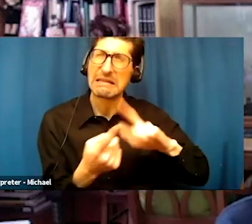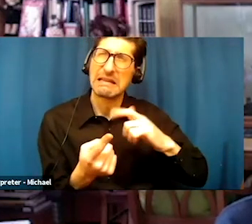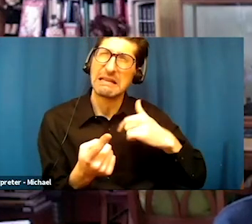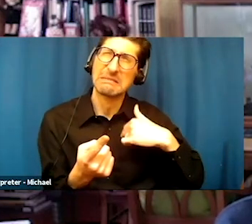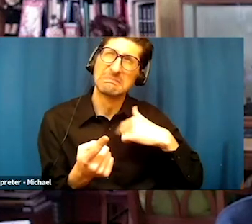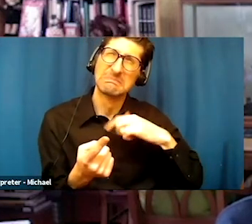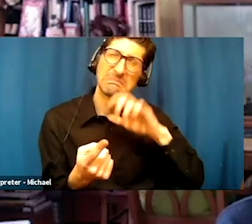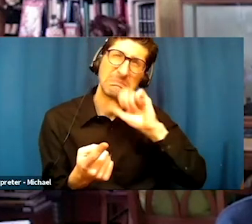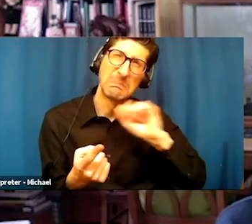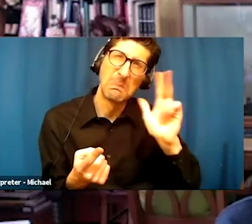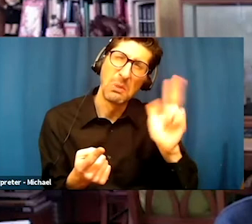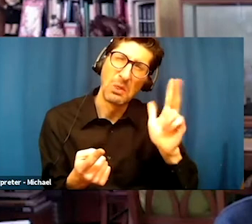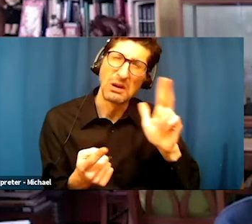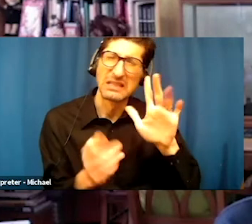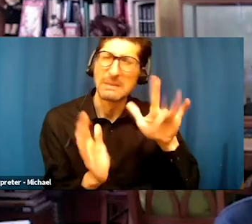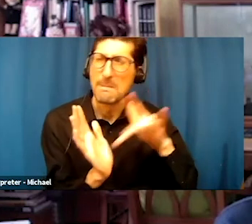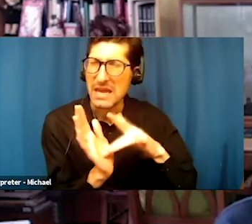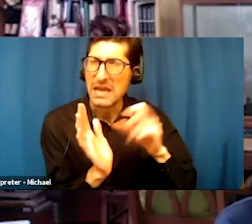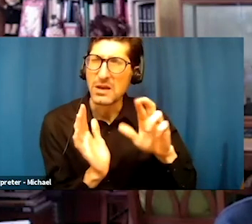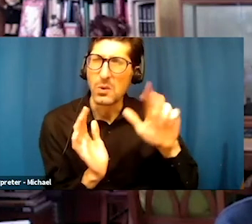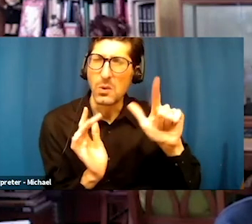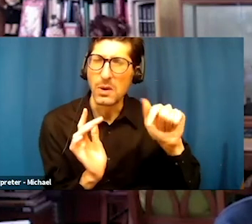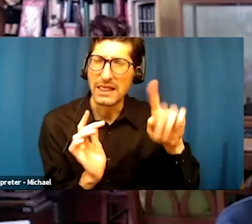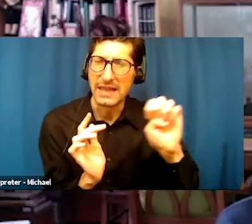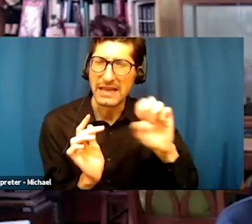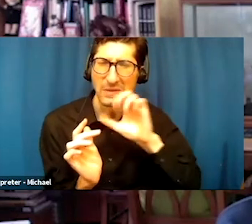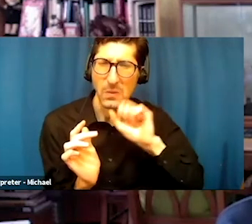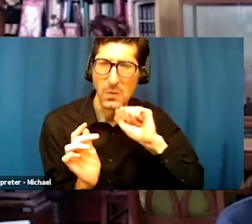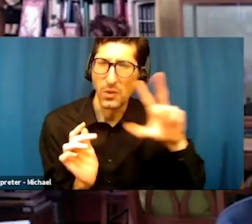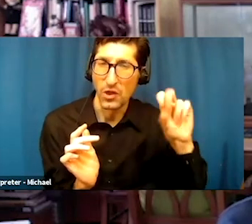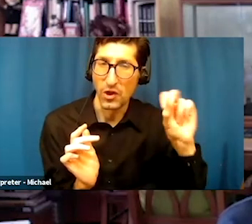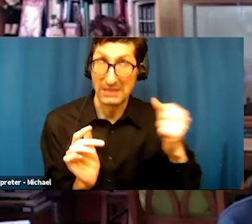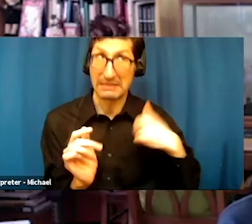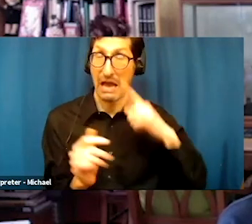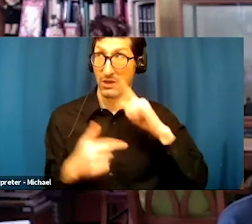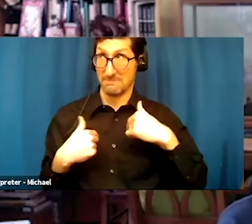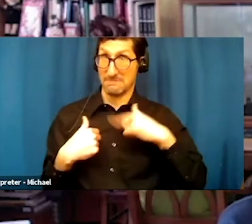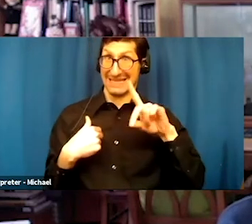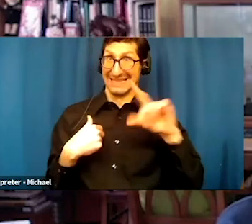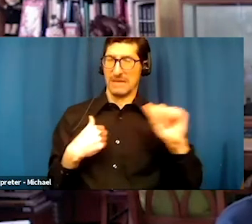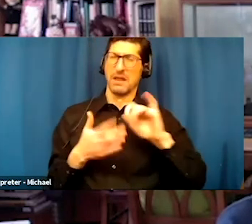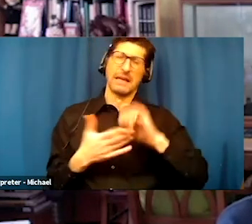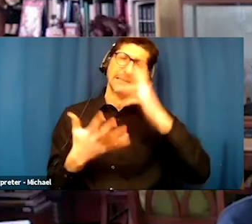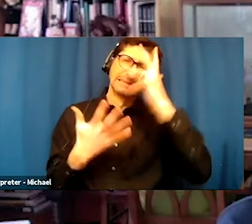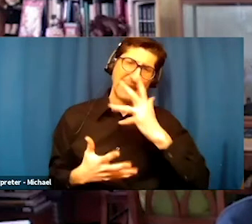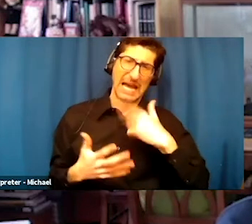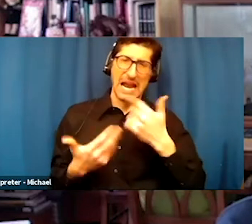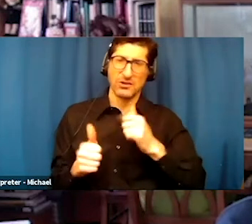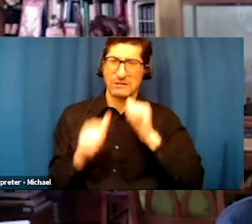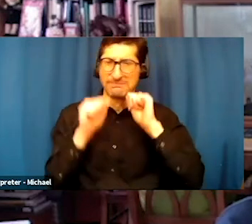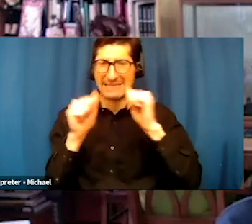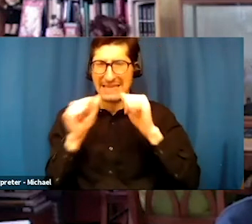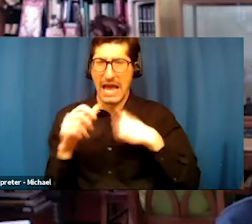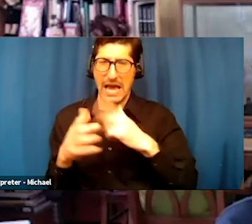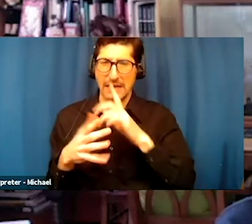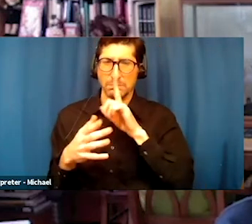you know, as far as I was concerned, it was a tragedy and I tried to deny it as much as I could. And then I met this group of